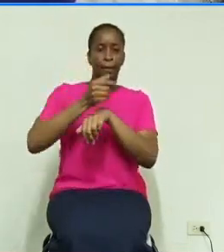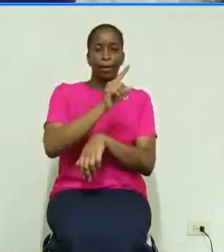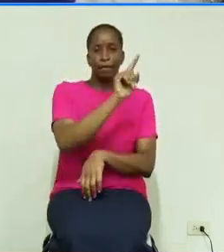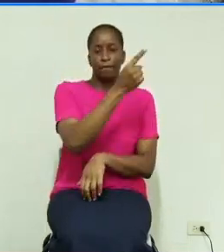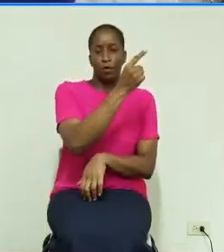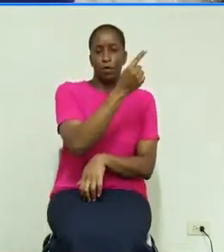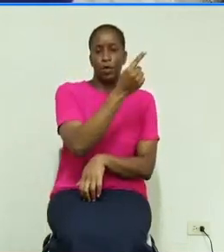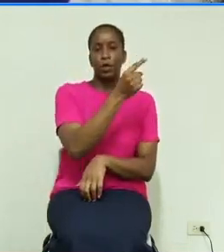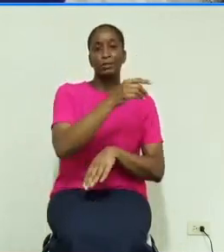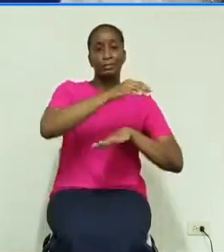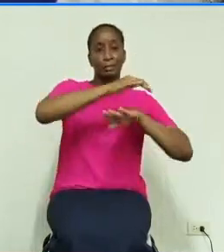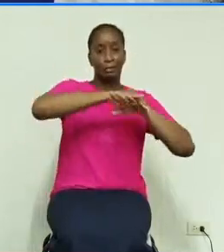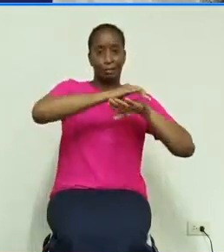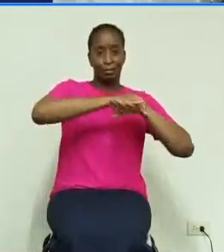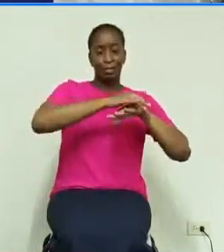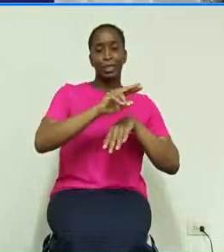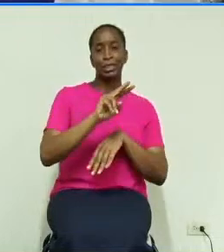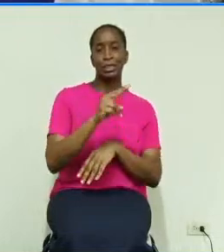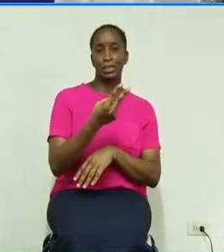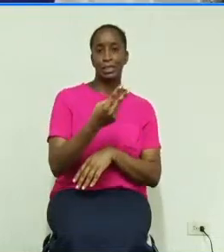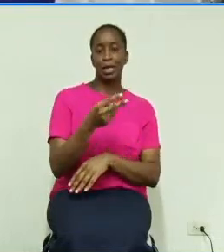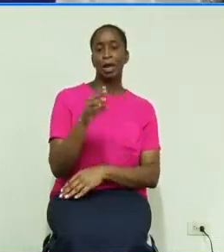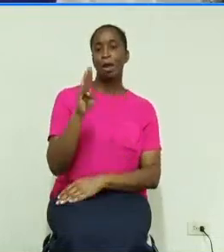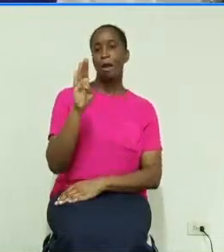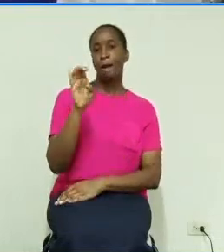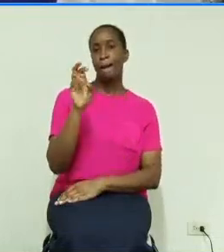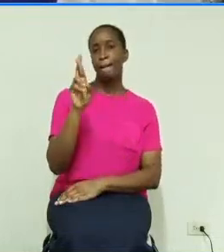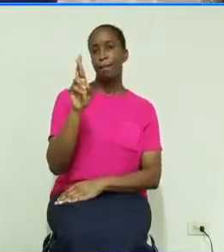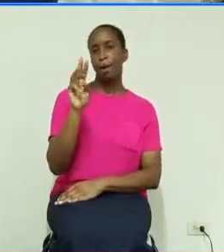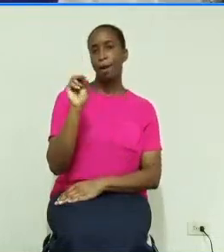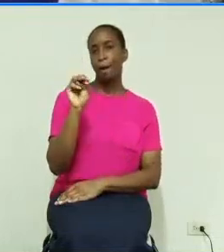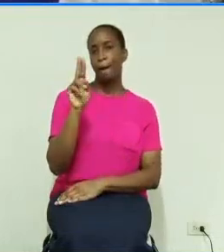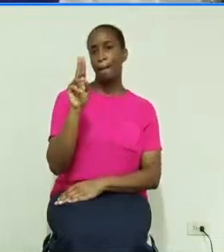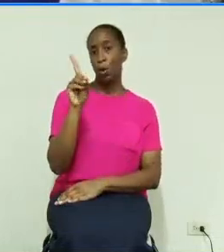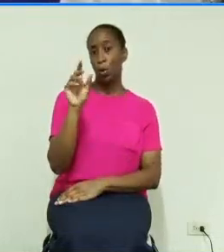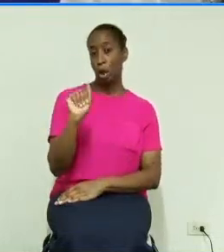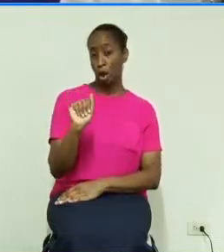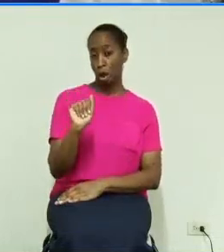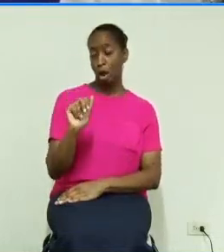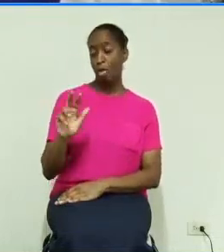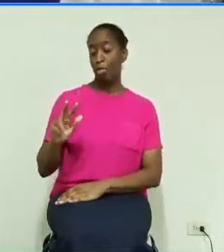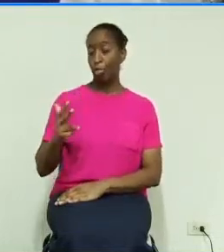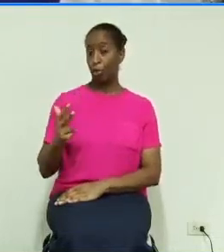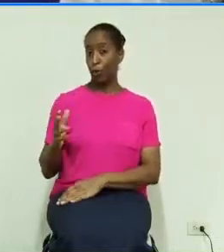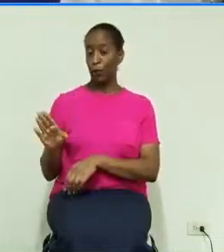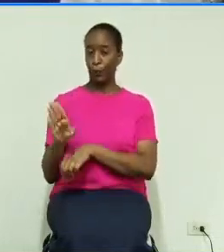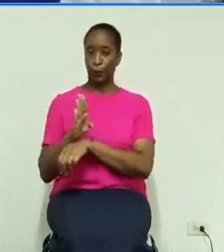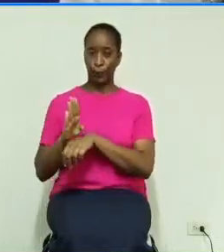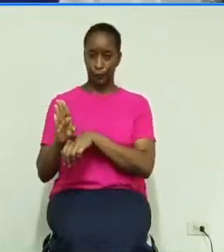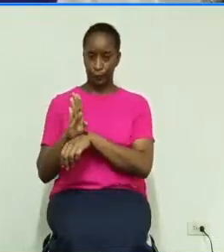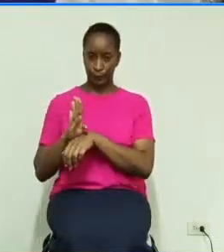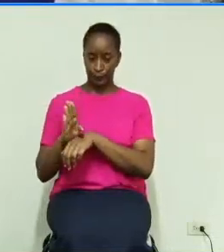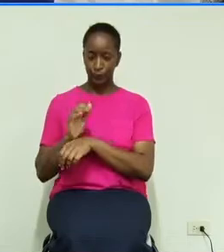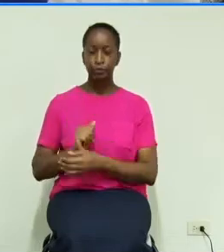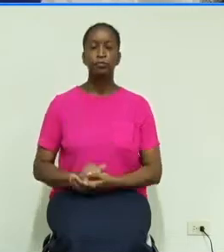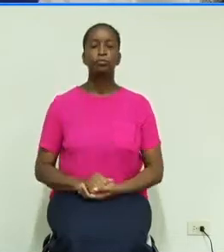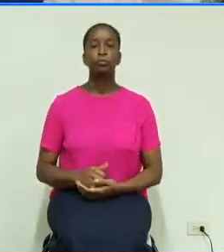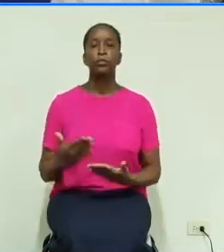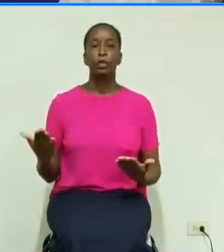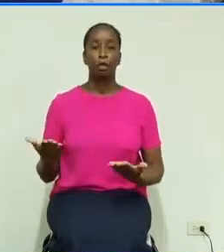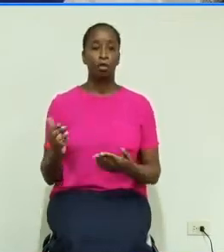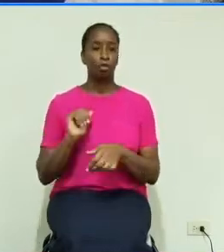recently that our Parliament goes back as far as 1639.